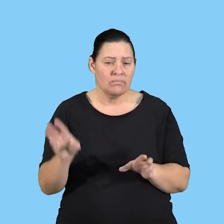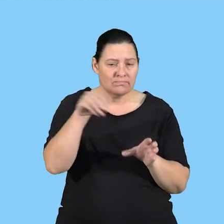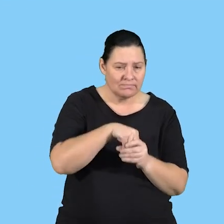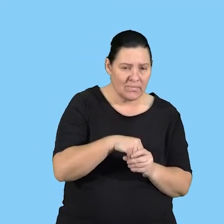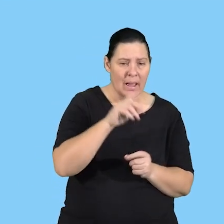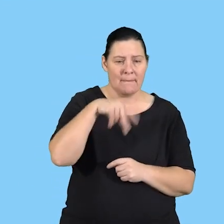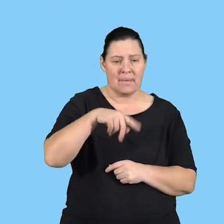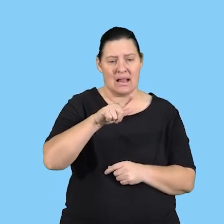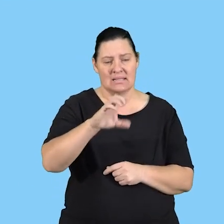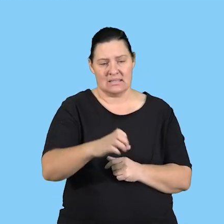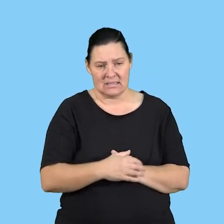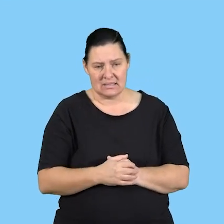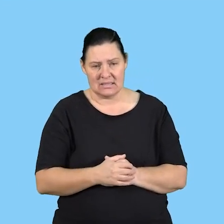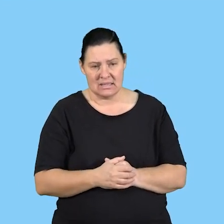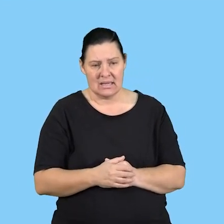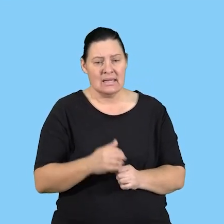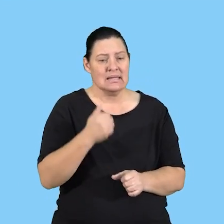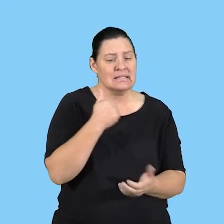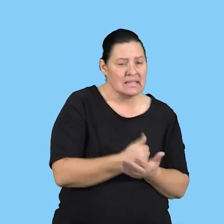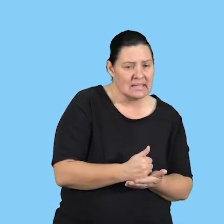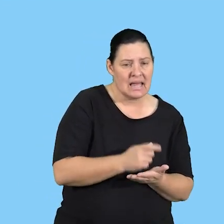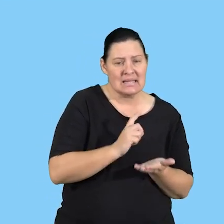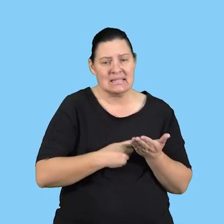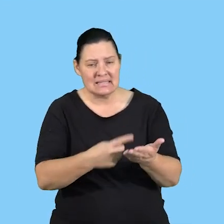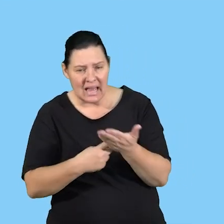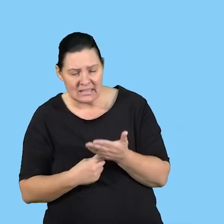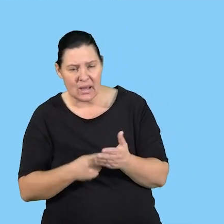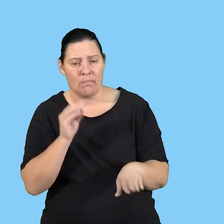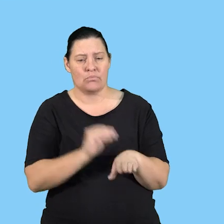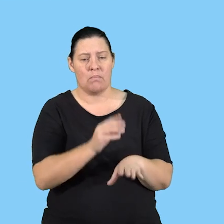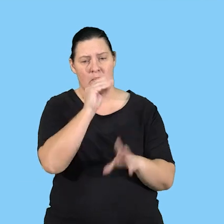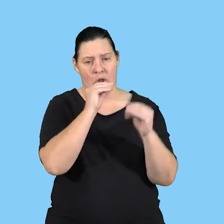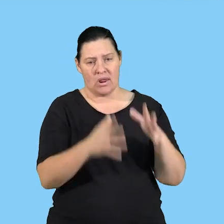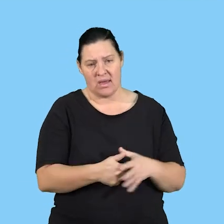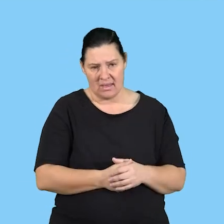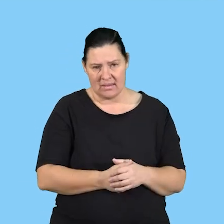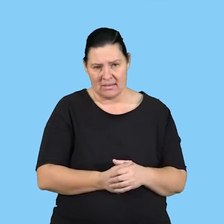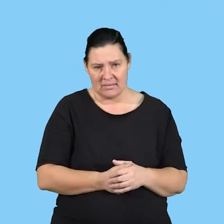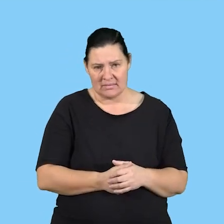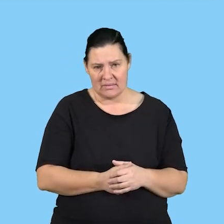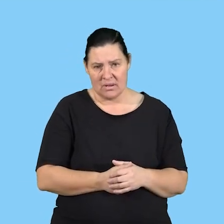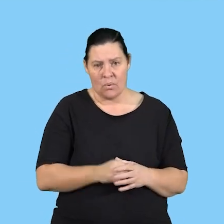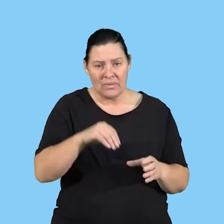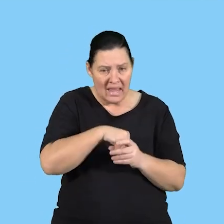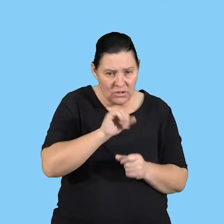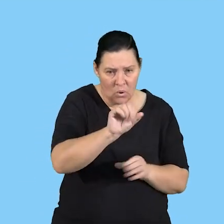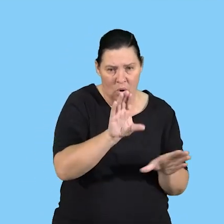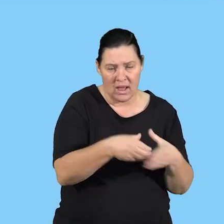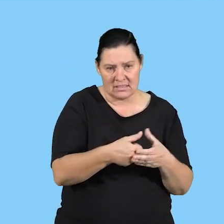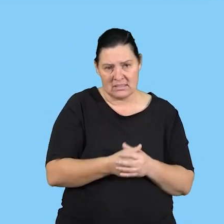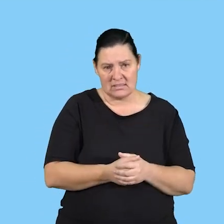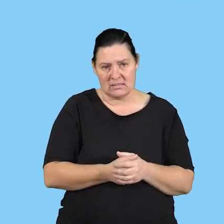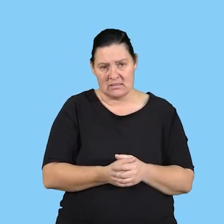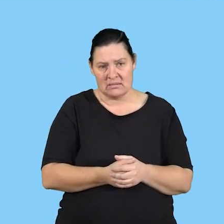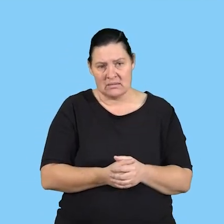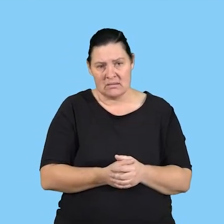PLC, sit, collaborate, discuss this learner's problem, your learner's problems in your classroom. Bring it